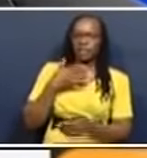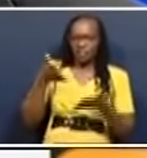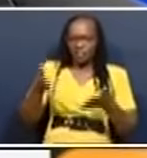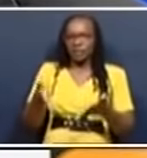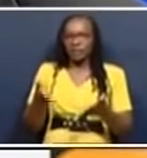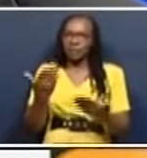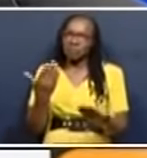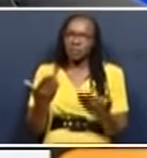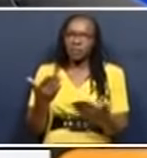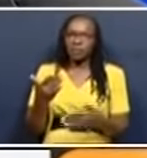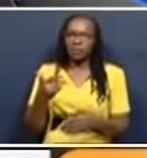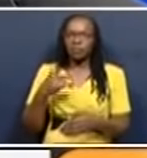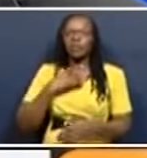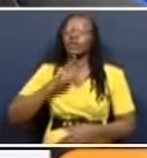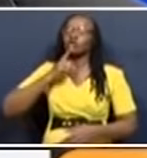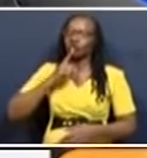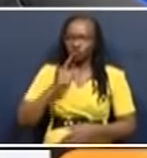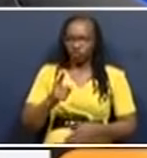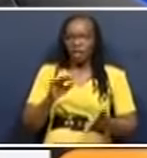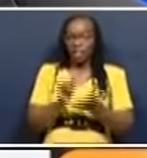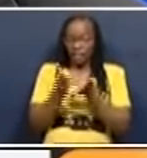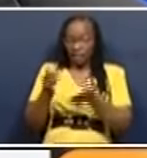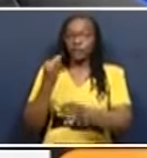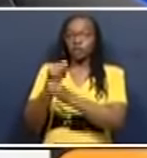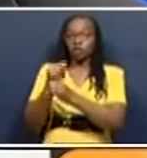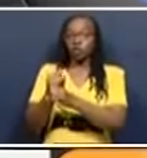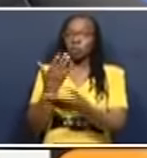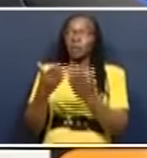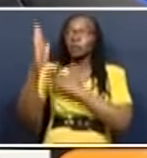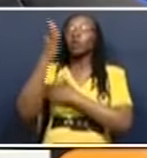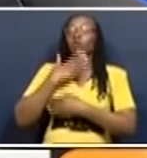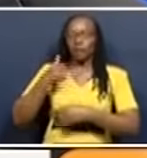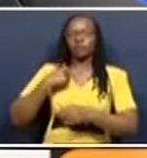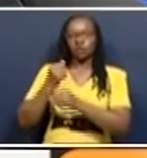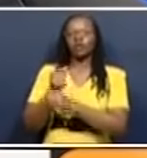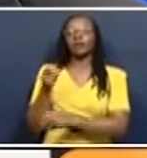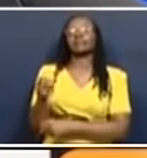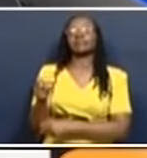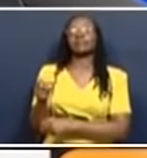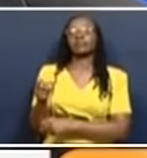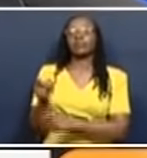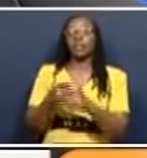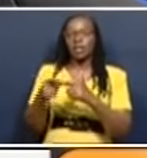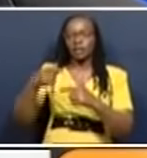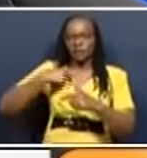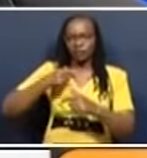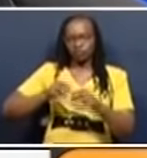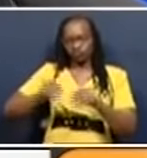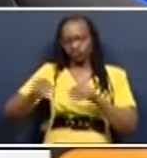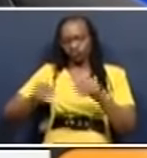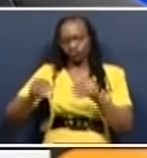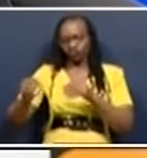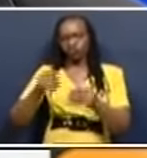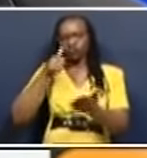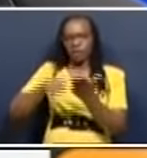was actually convinced that this is the job perhaps God wants me to do. And so I drafted my application. Mm-hmm.